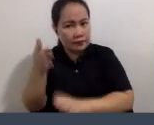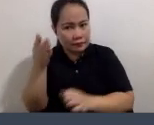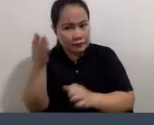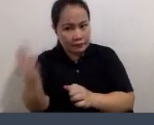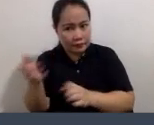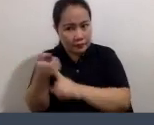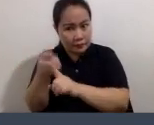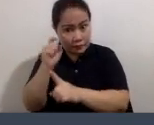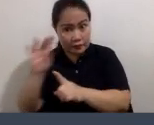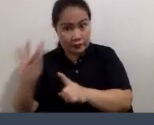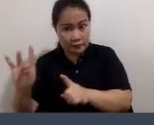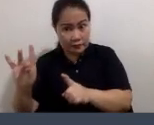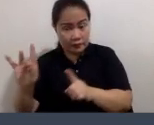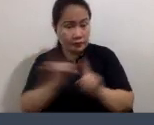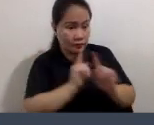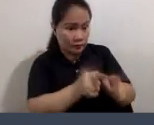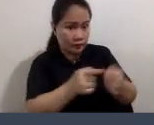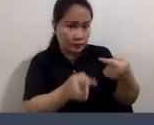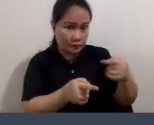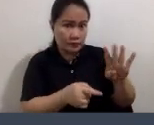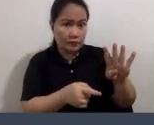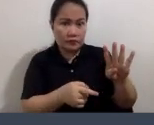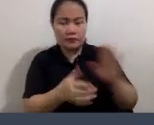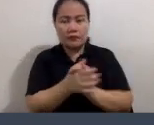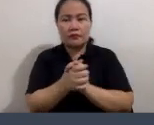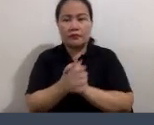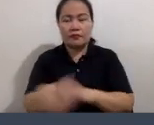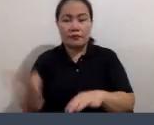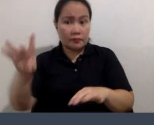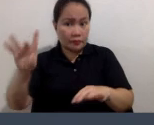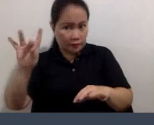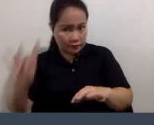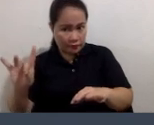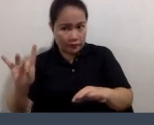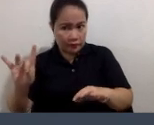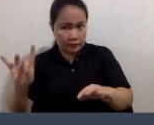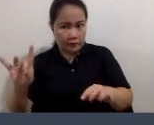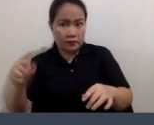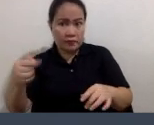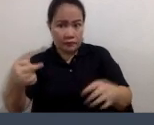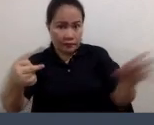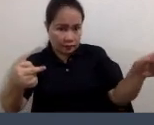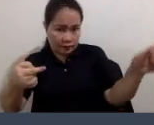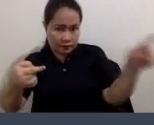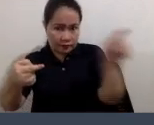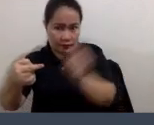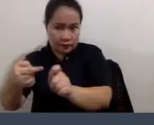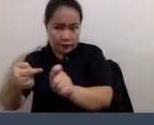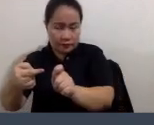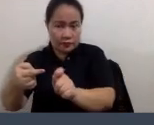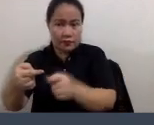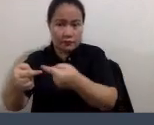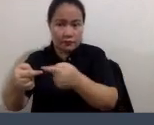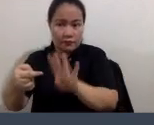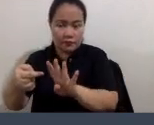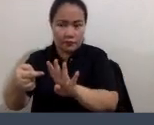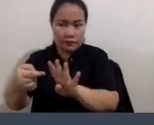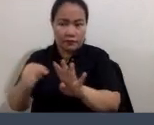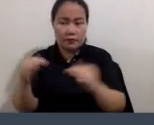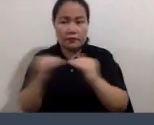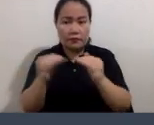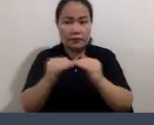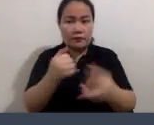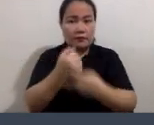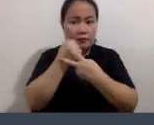daw ang isa-subtract para makuha si negative 4? So, we will have 8 minus negative